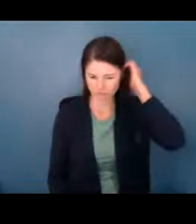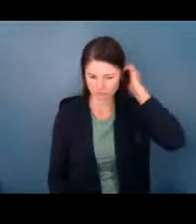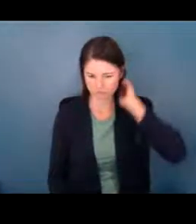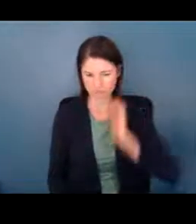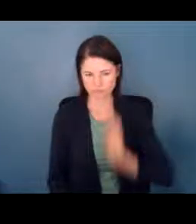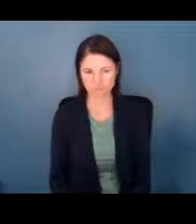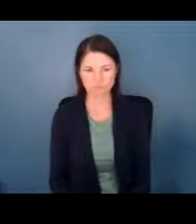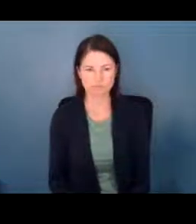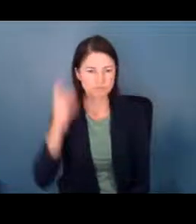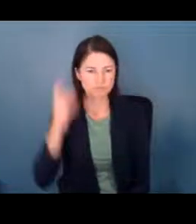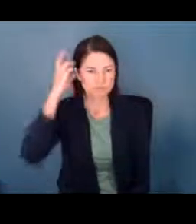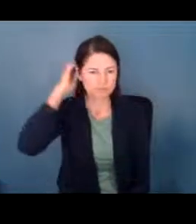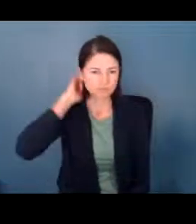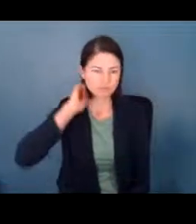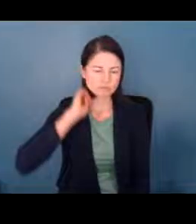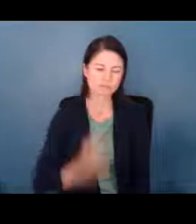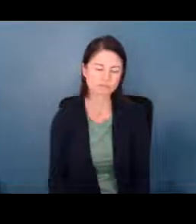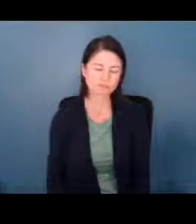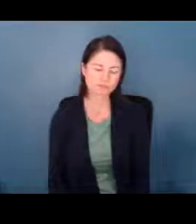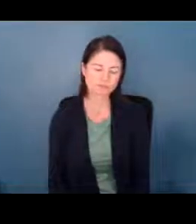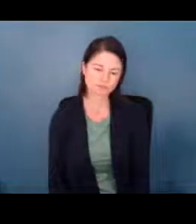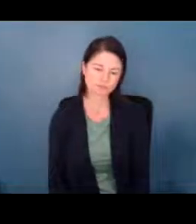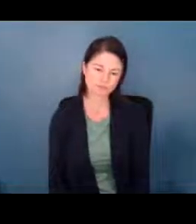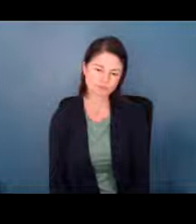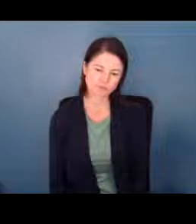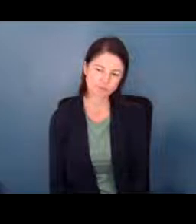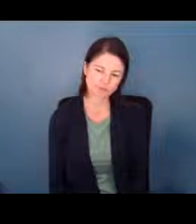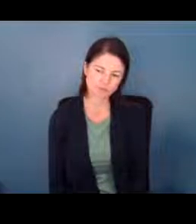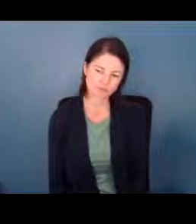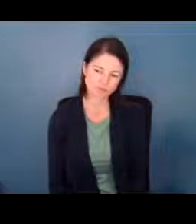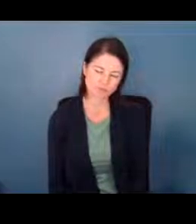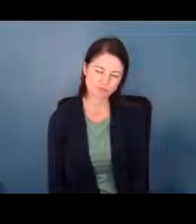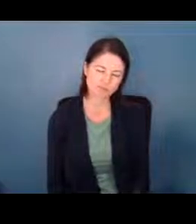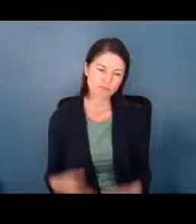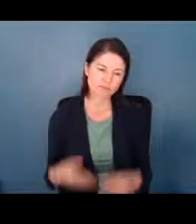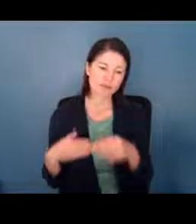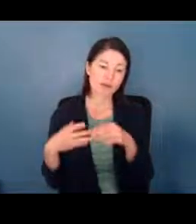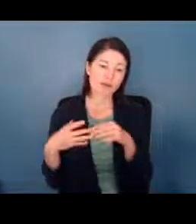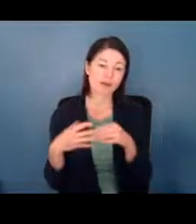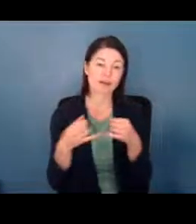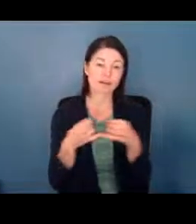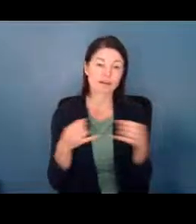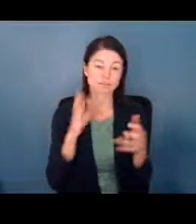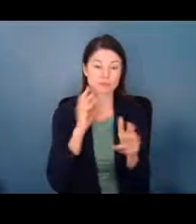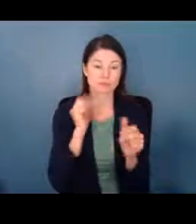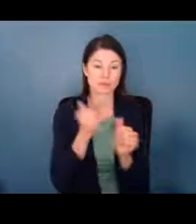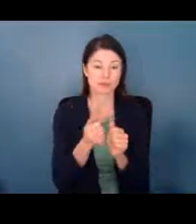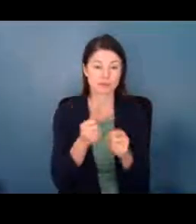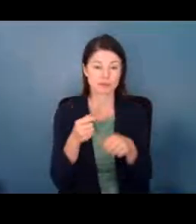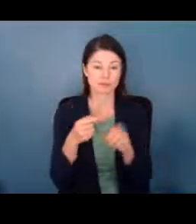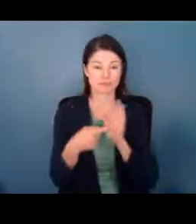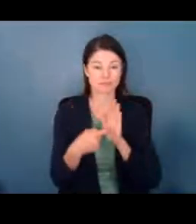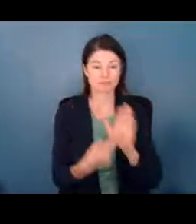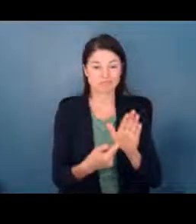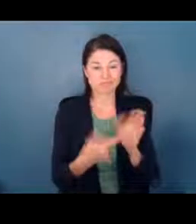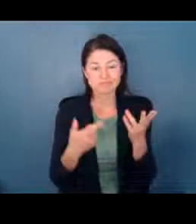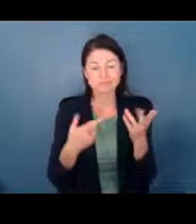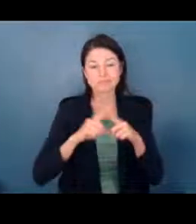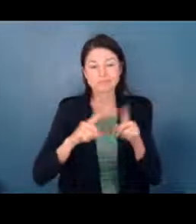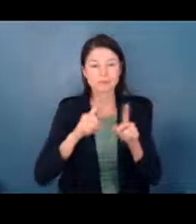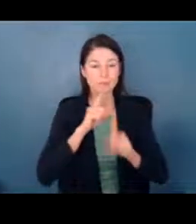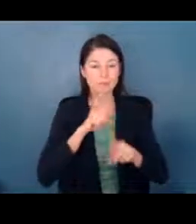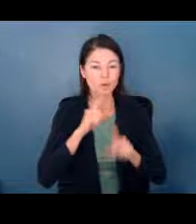So the guidelines will also be updated to incorporate and reflect reports and plans that have been